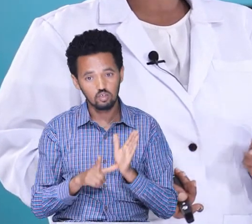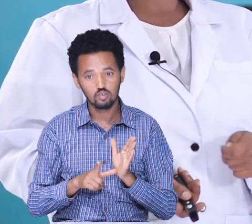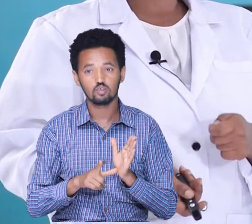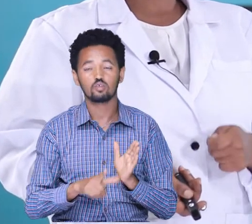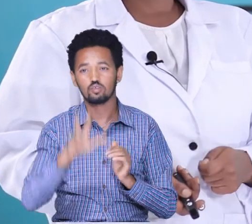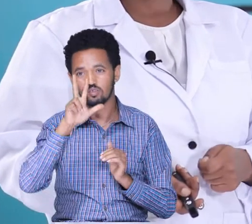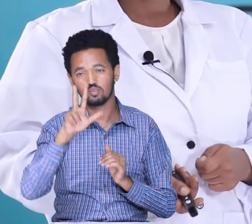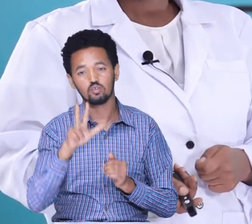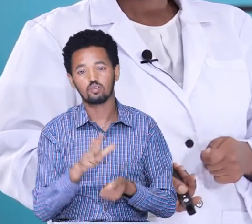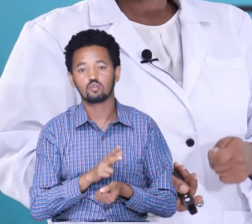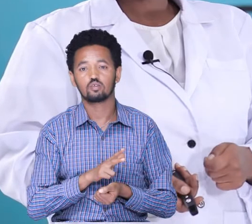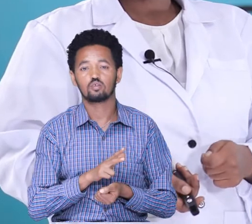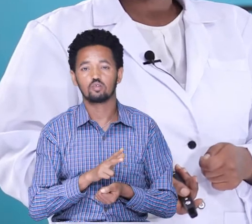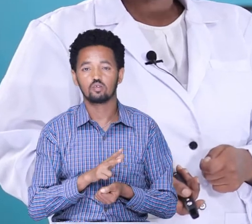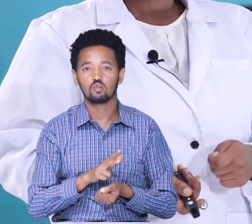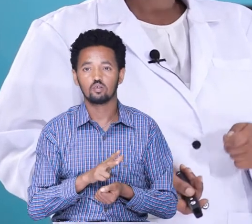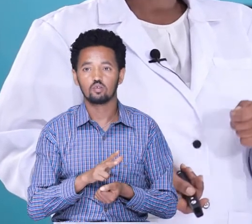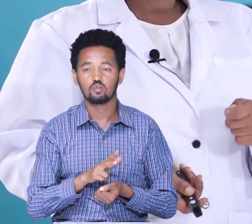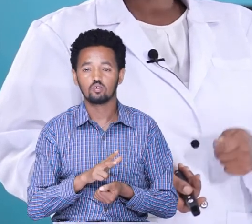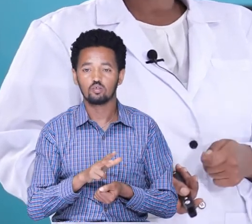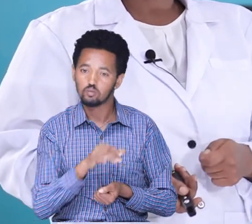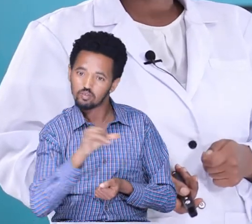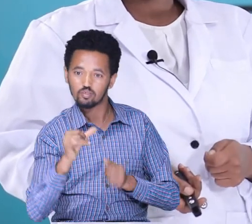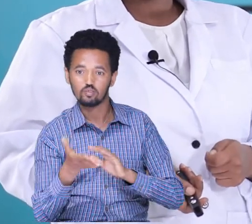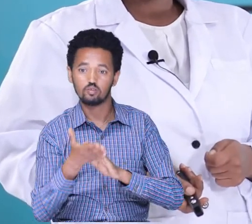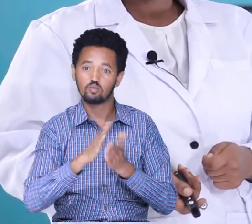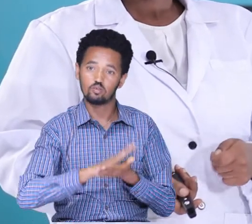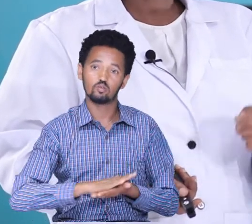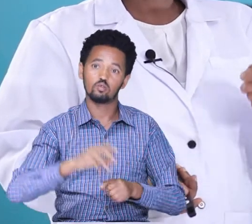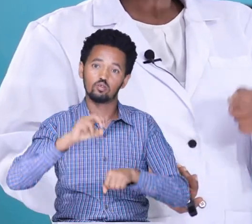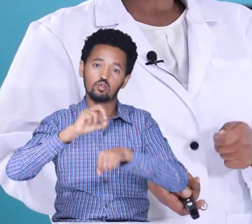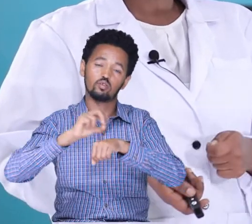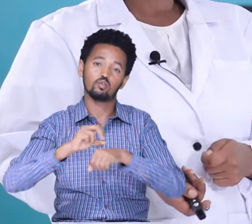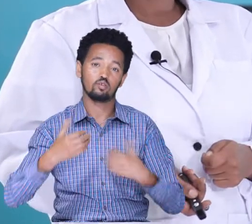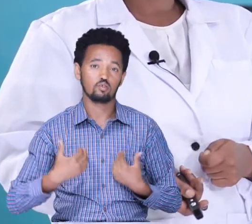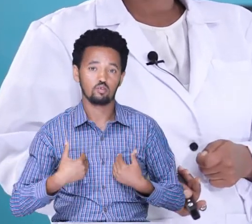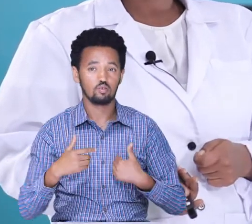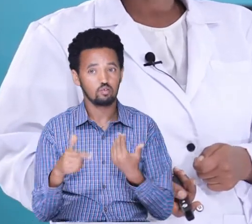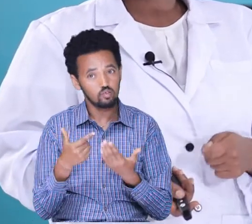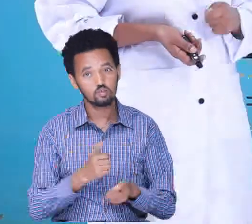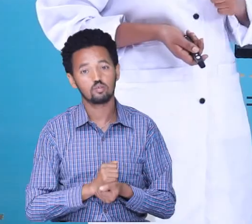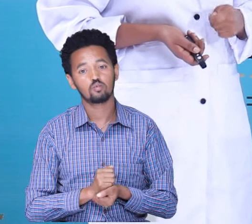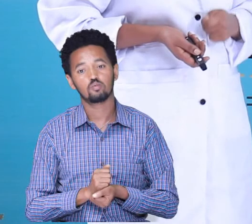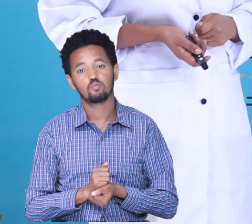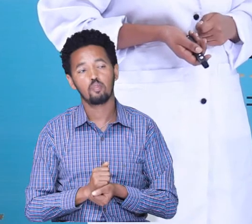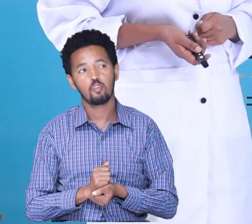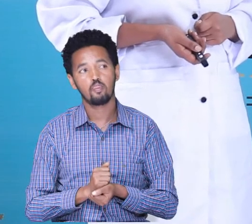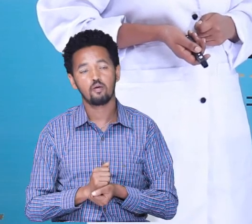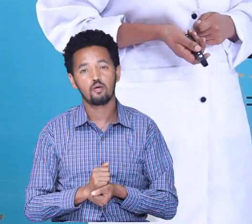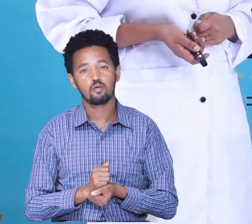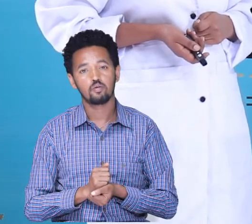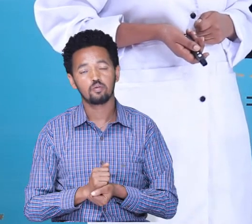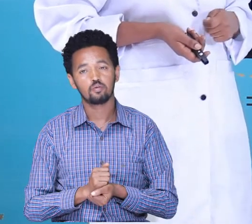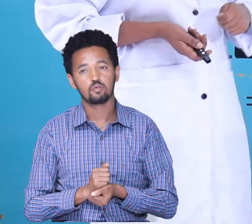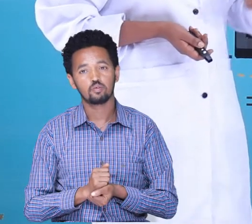3 types of rainfall. These are cyclonic type of rainfall, convectional type of rainfall, and orographic type of